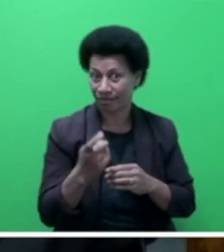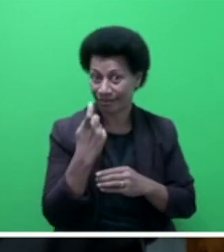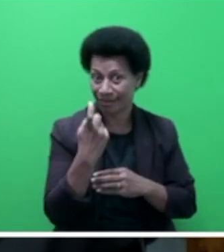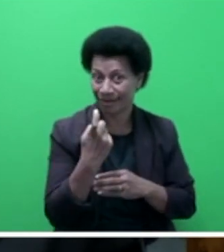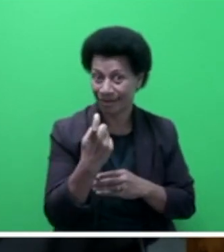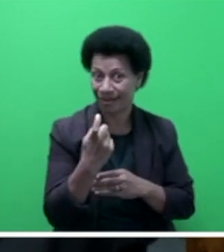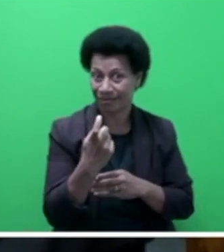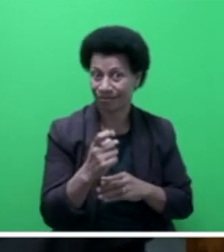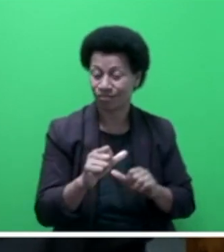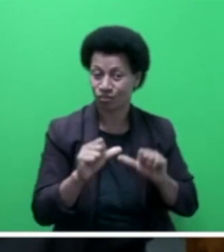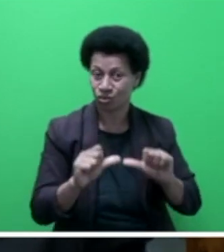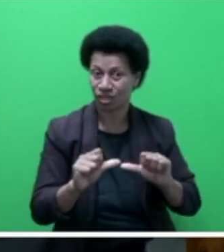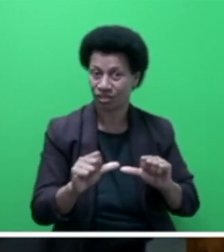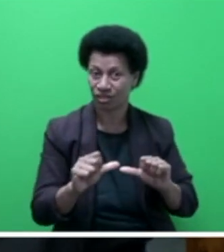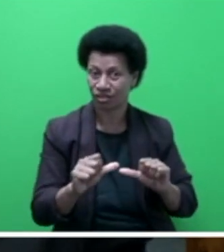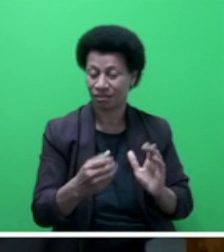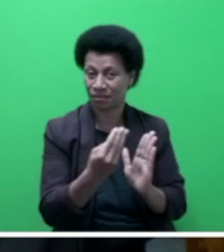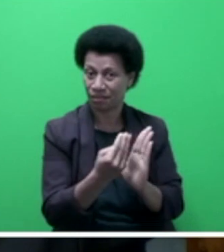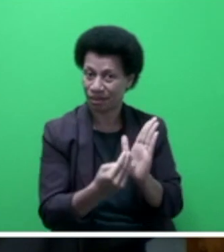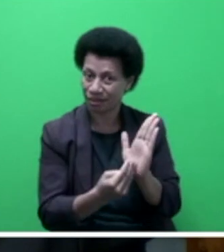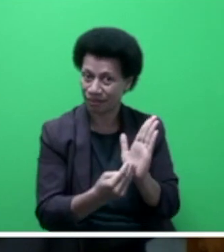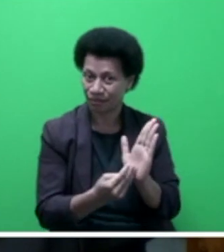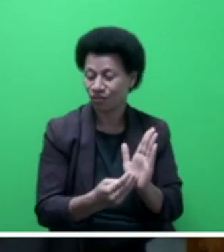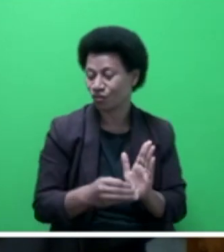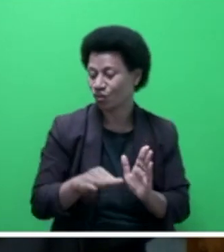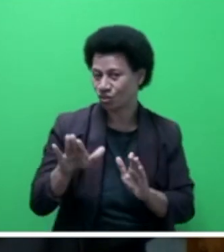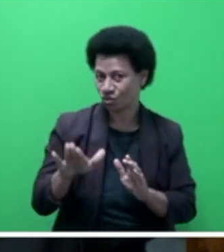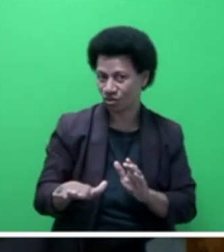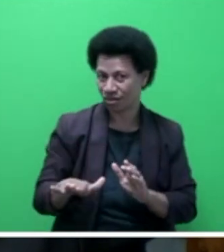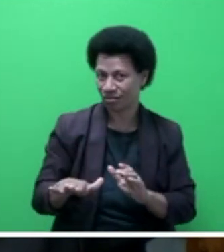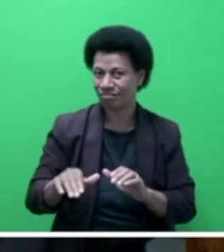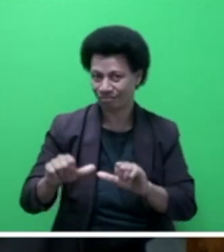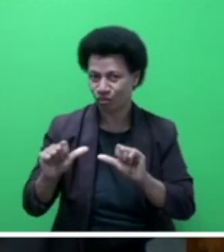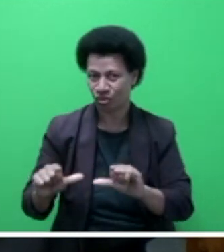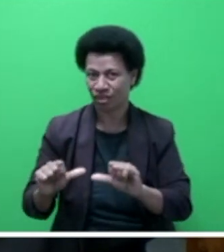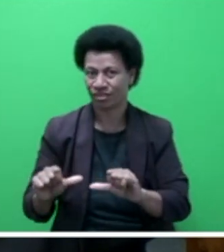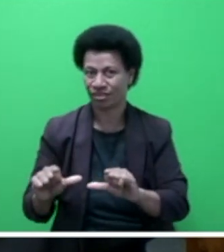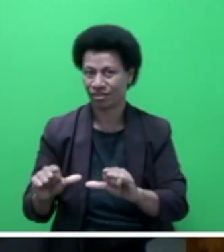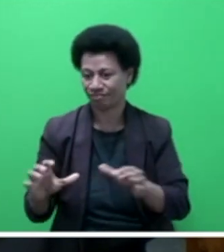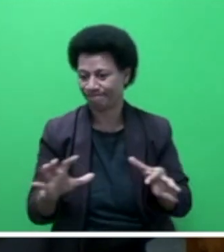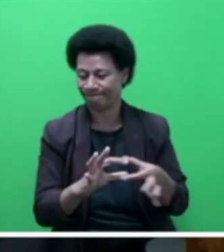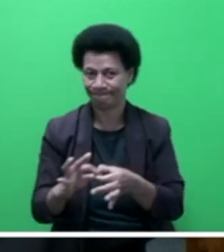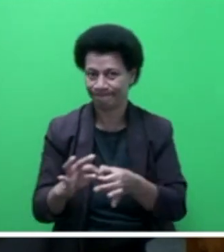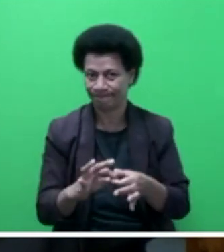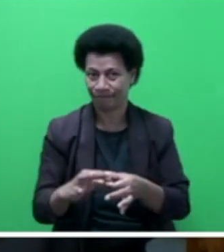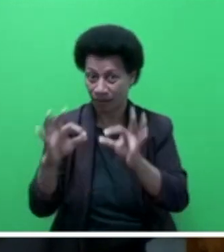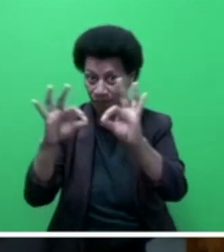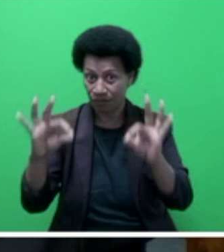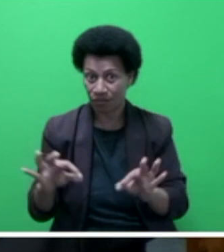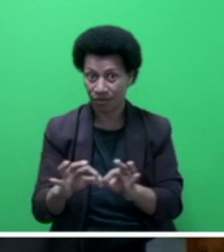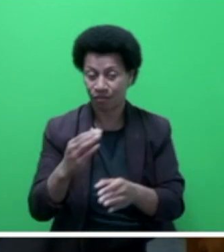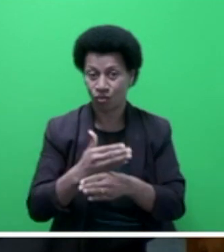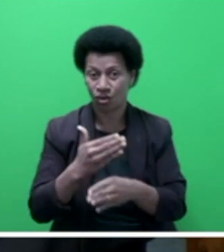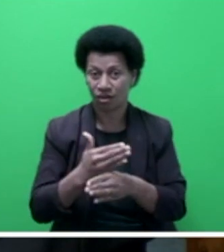to replace the very archaic child protection sections of the Juveniles Act, providing a more comprehensive framework for child welfare